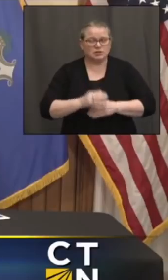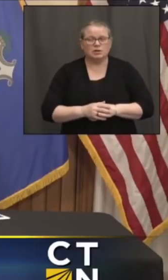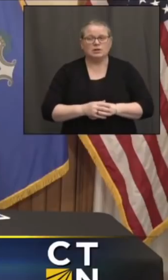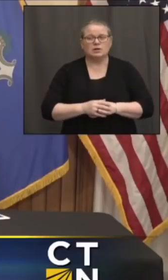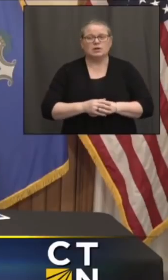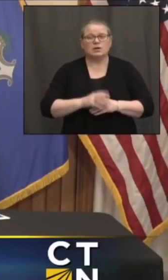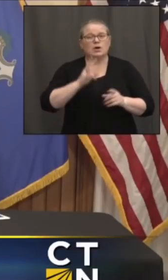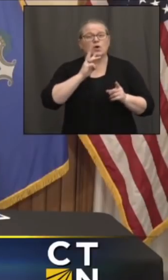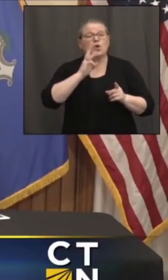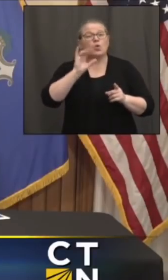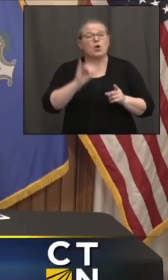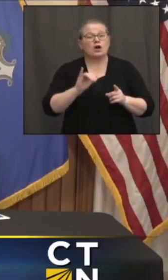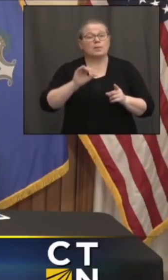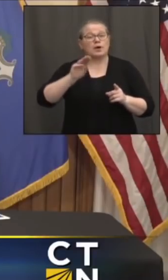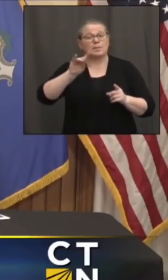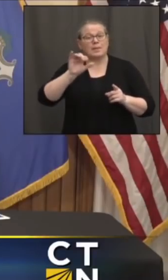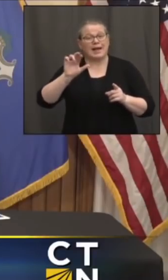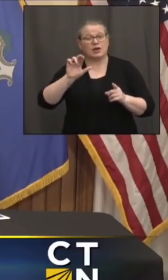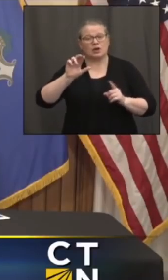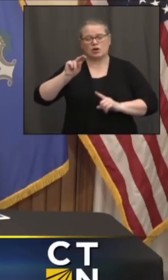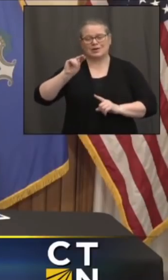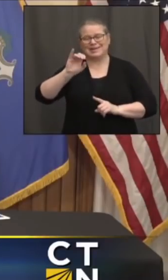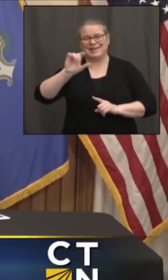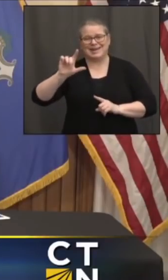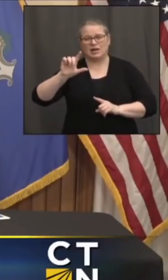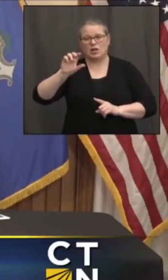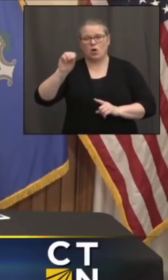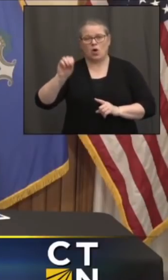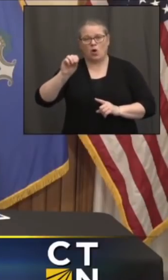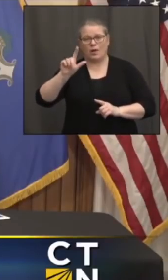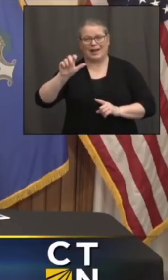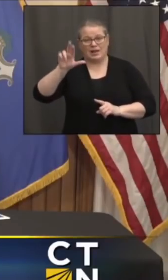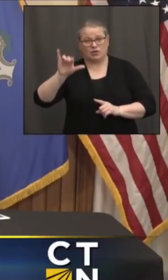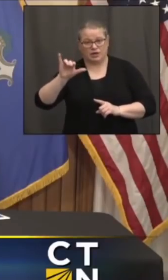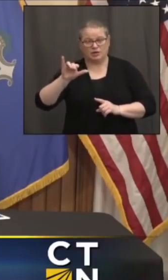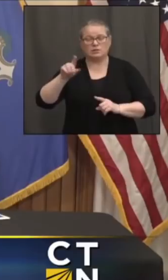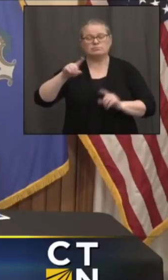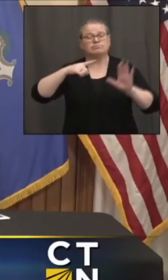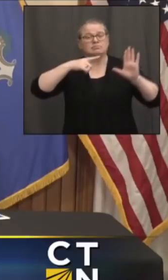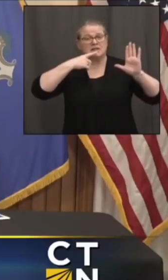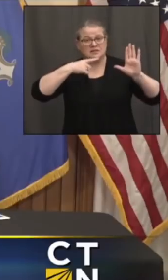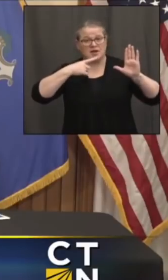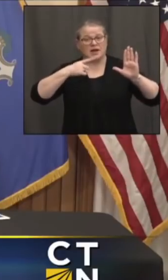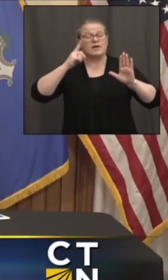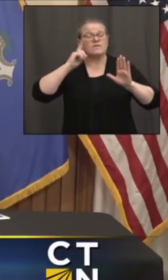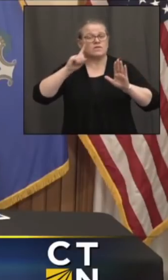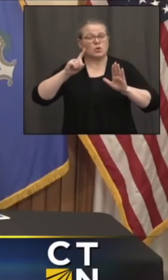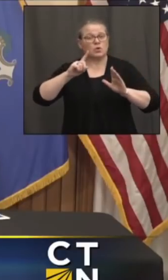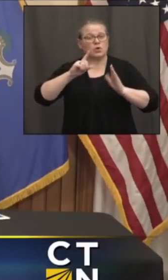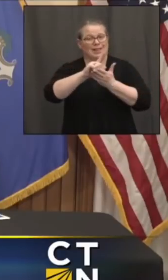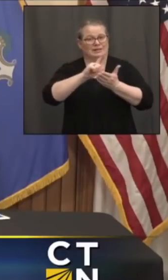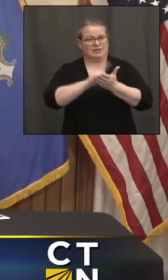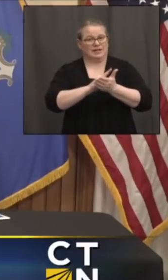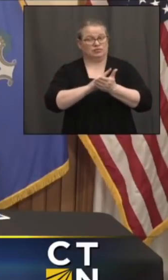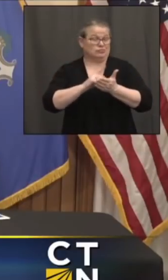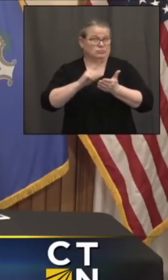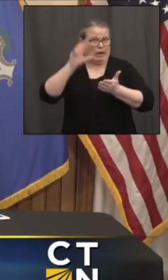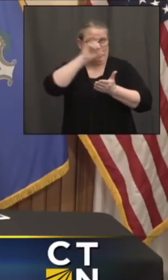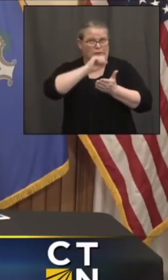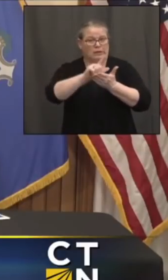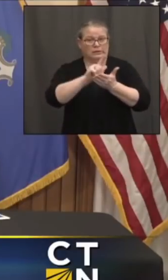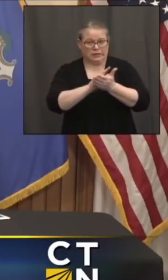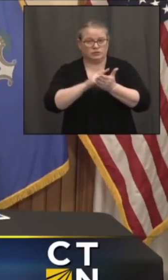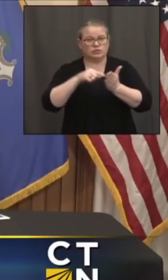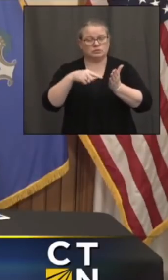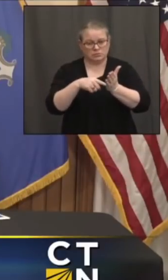Mayor Neil O'Leary testify for legislation that would authorize, funding for